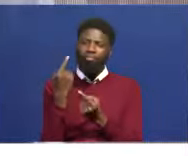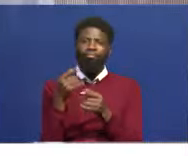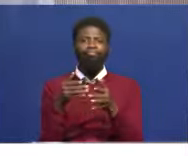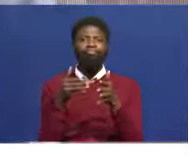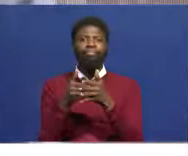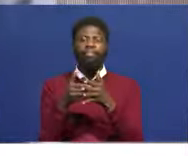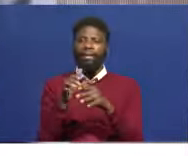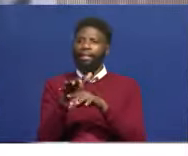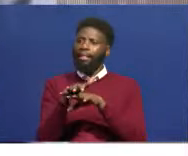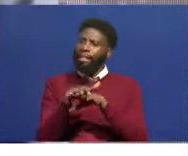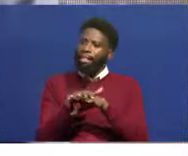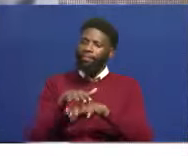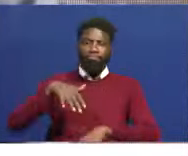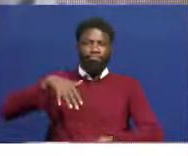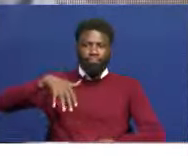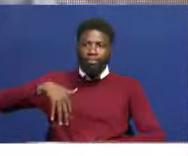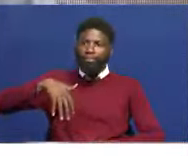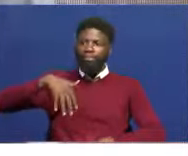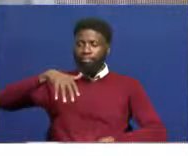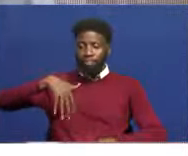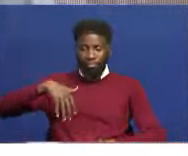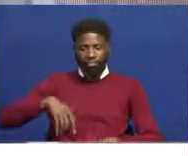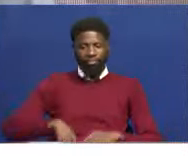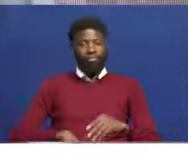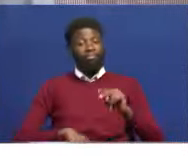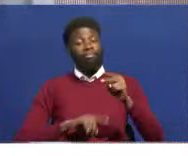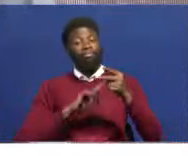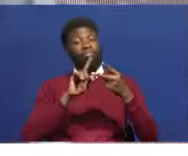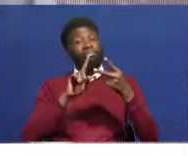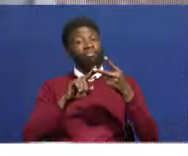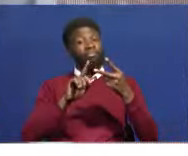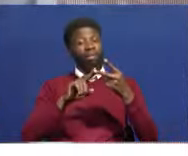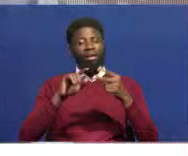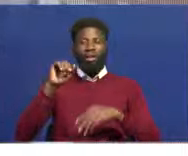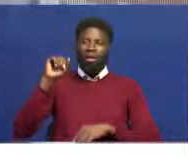The country is also in a political crisis